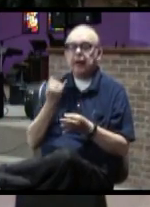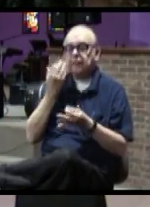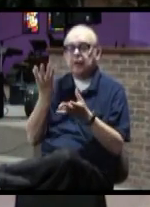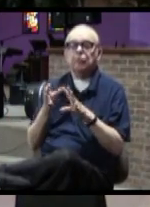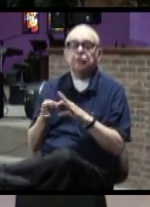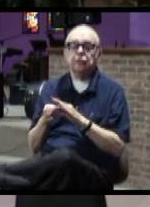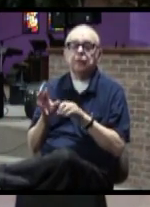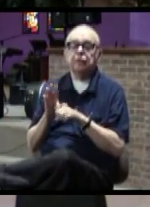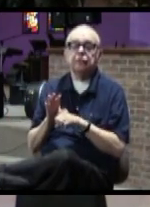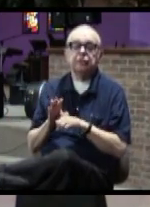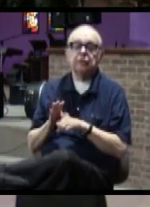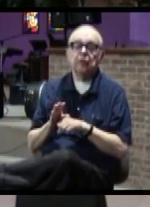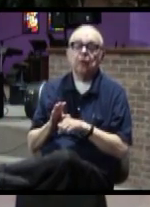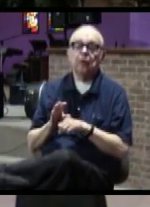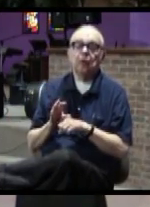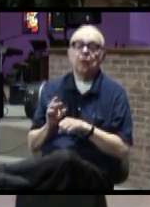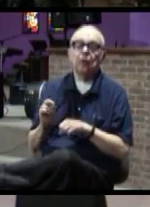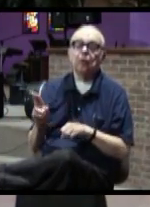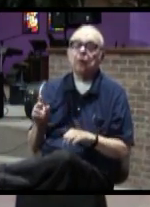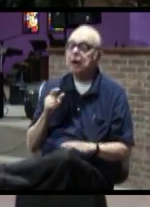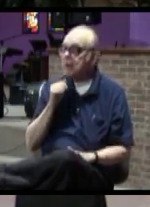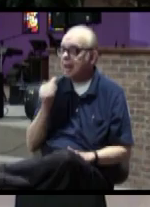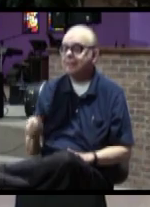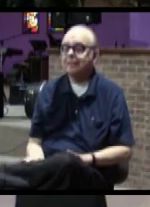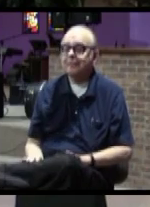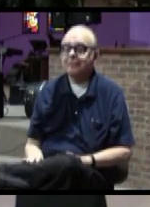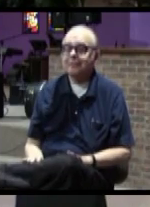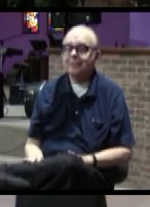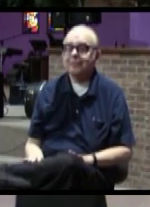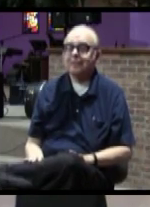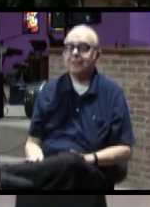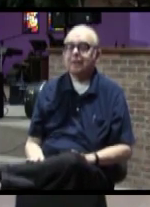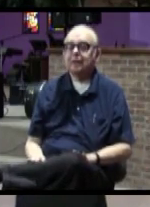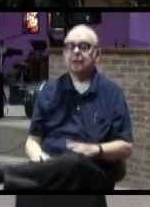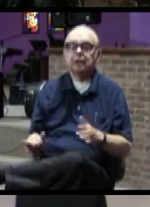And then they will decide whether they want to join this church or not.